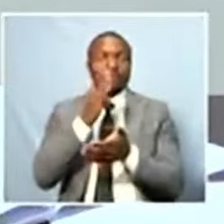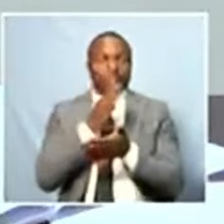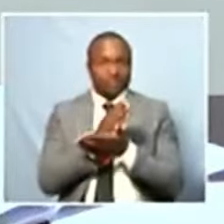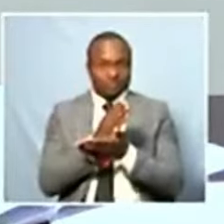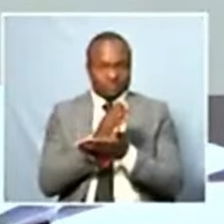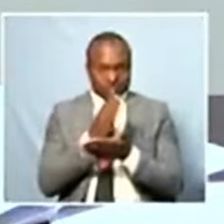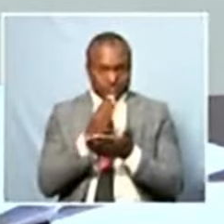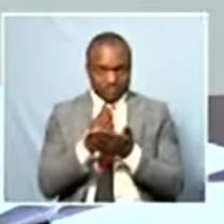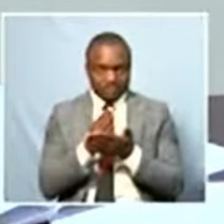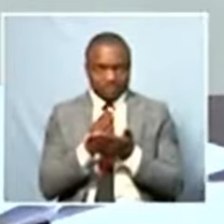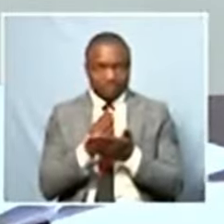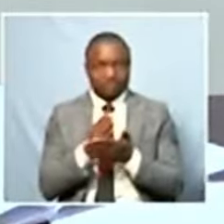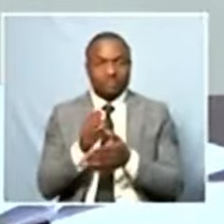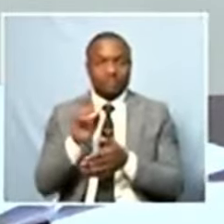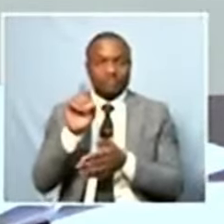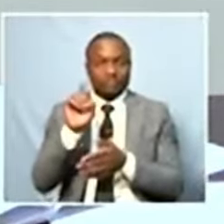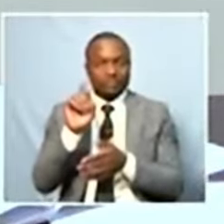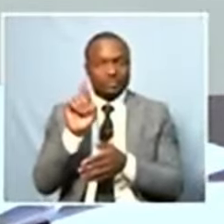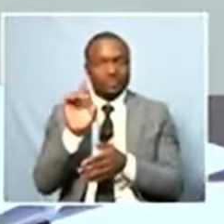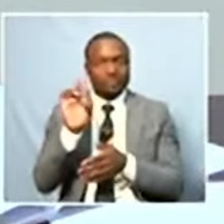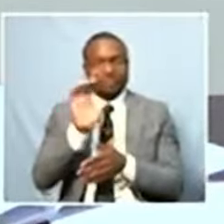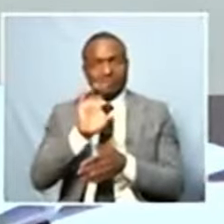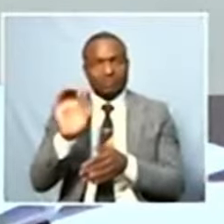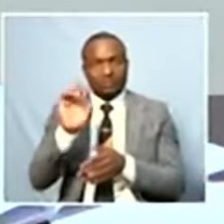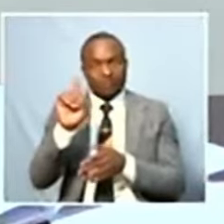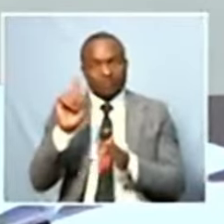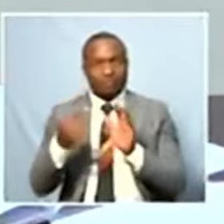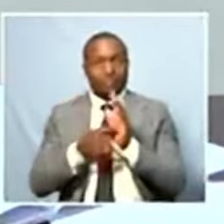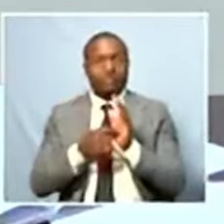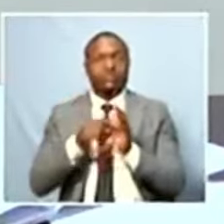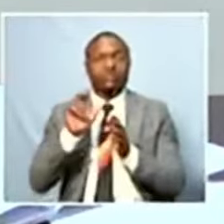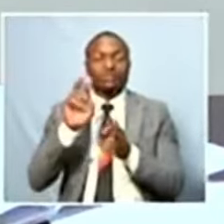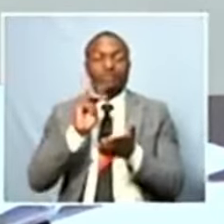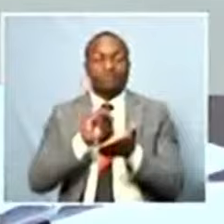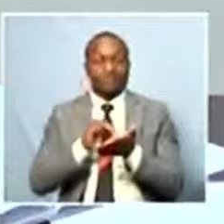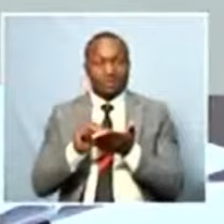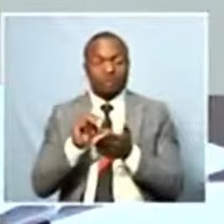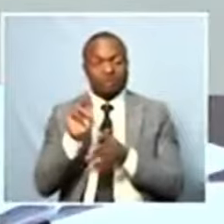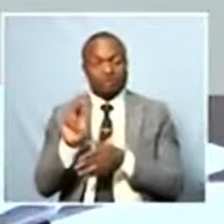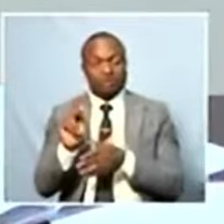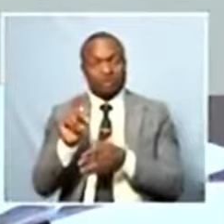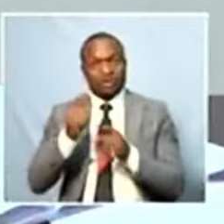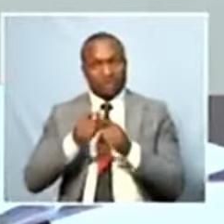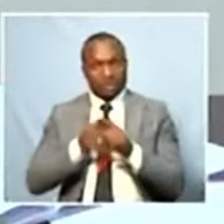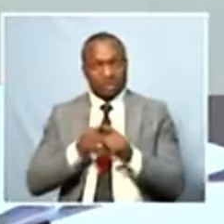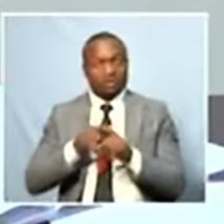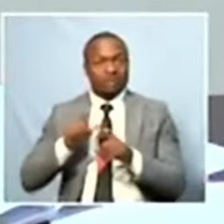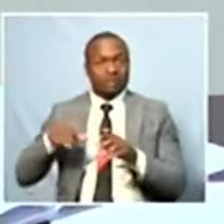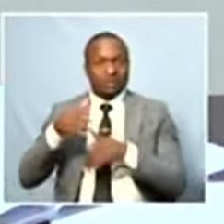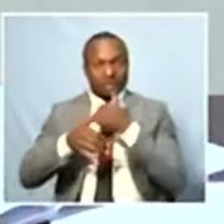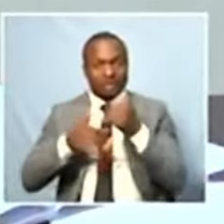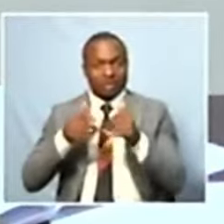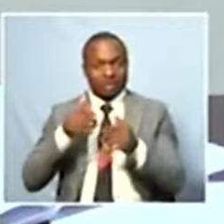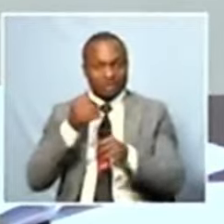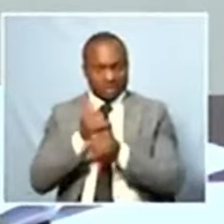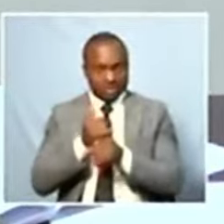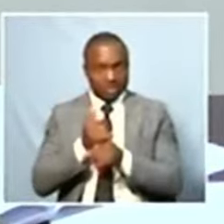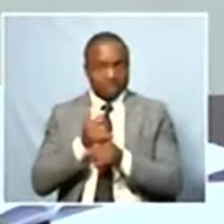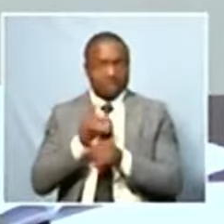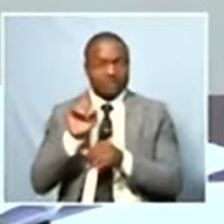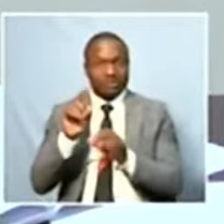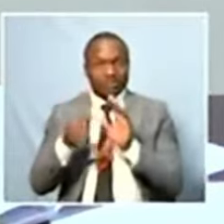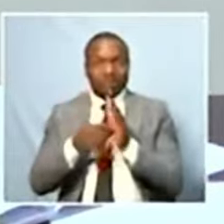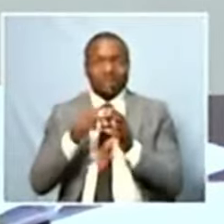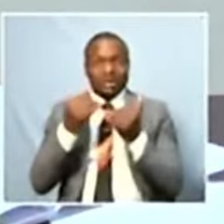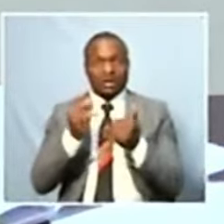month, 800 million kwacha per month to 1.3 billion kwacha per month. Last year we moved to 1.7 billion per month. Right now we're paying